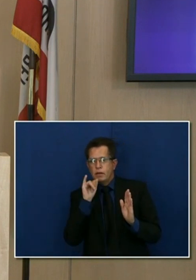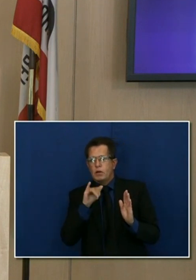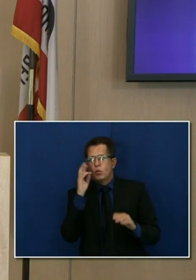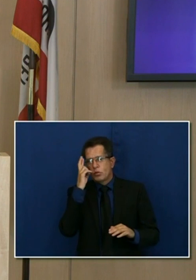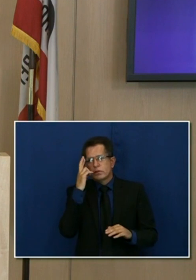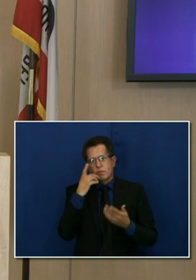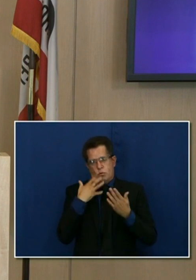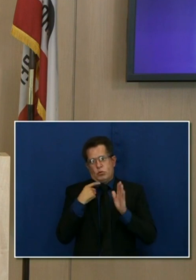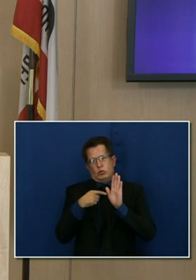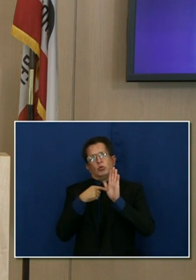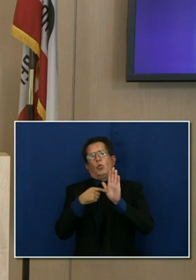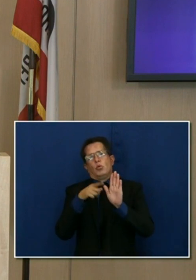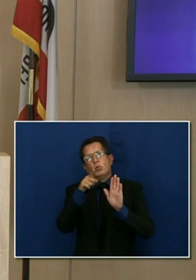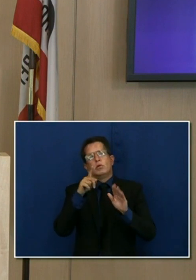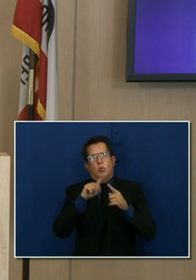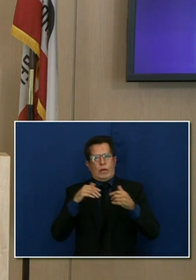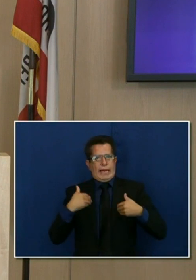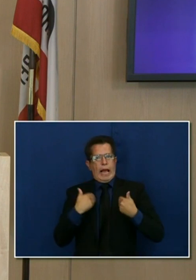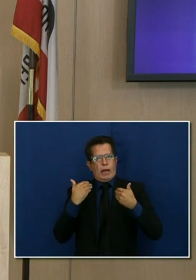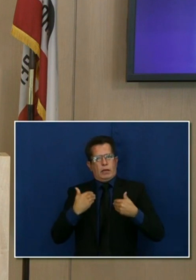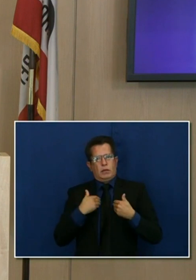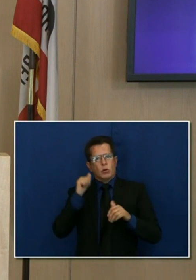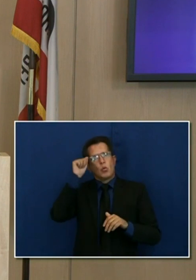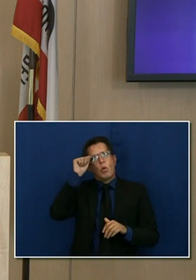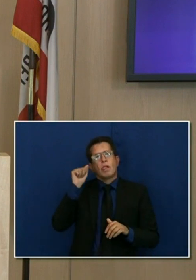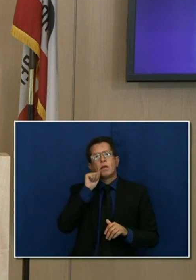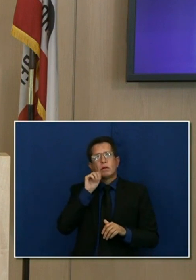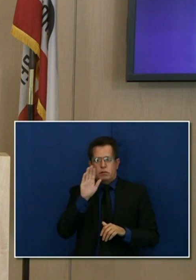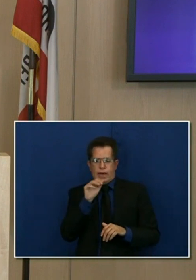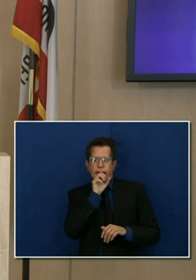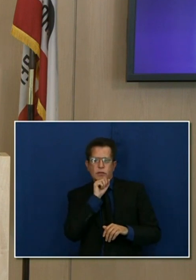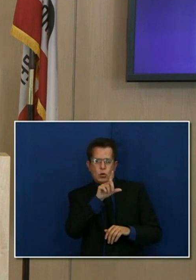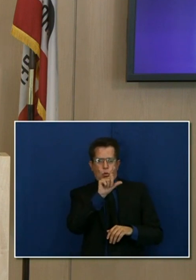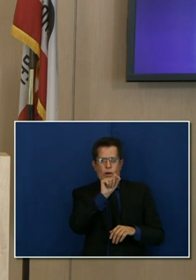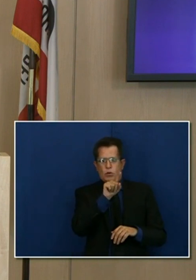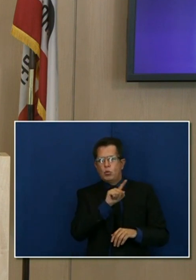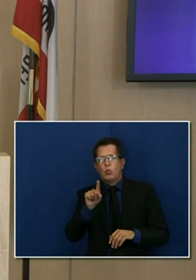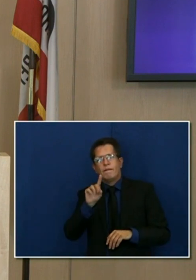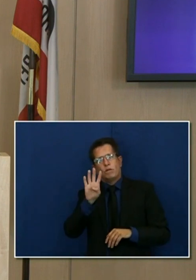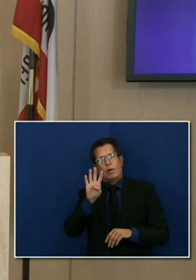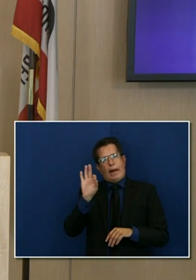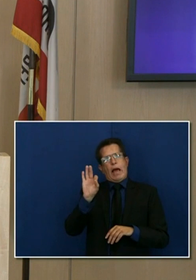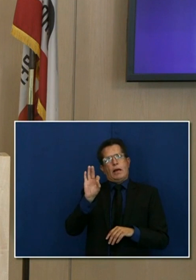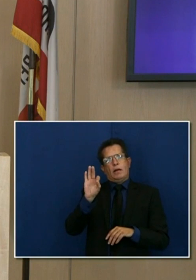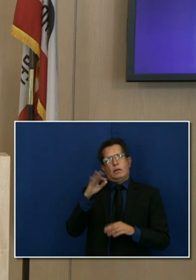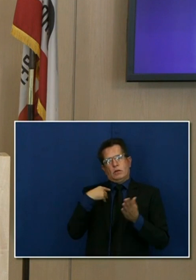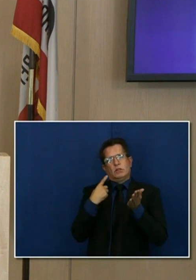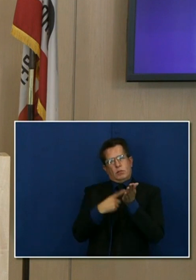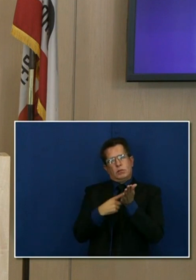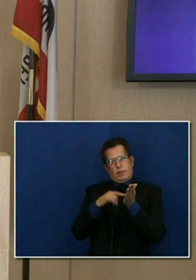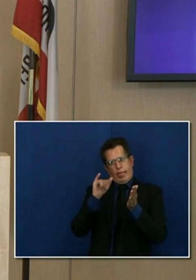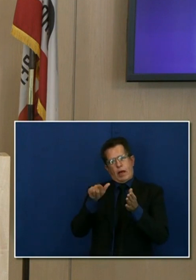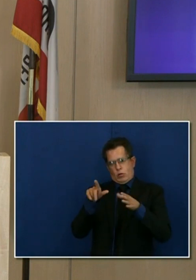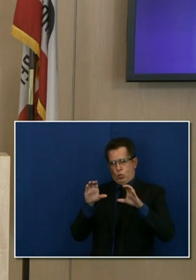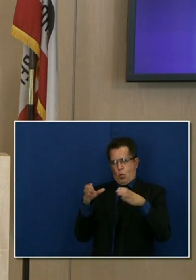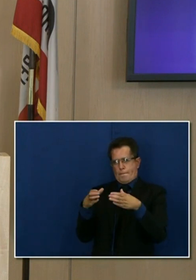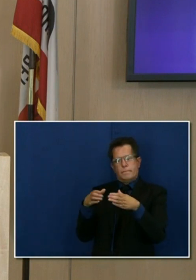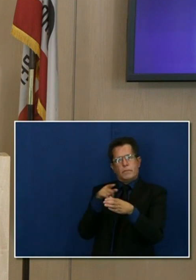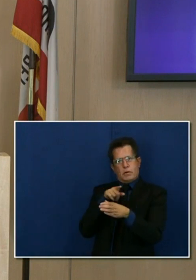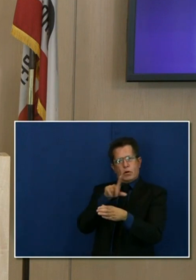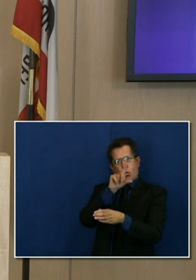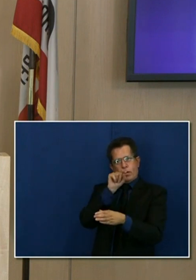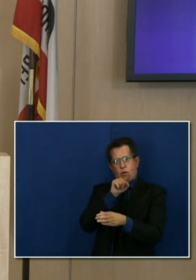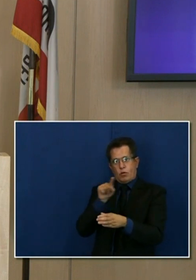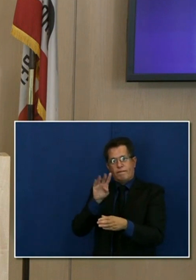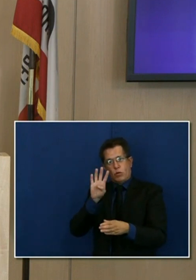first like to just bring attention to the young adult population, ages 20 to 49 years of age. This population is